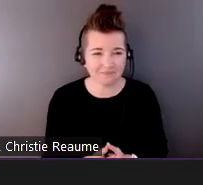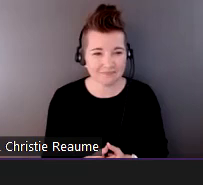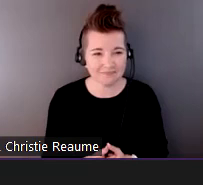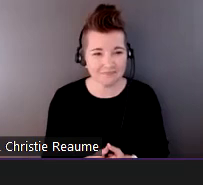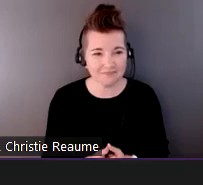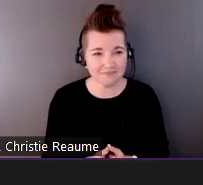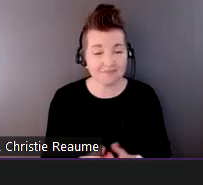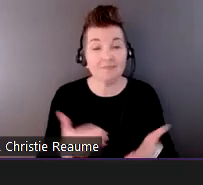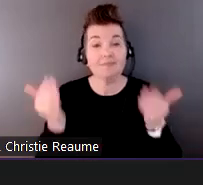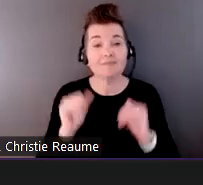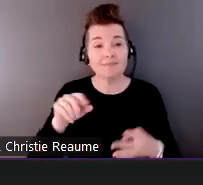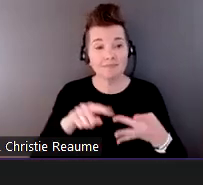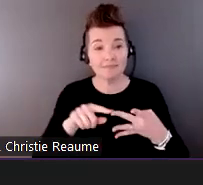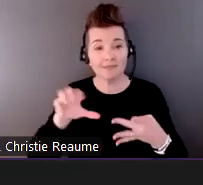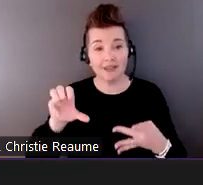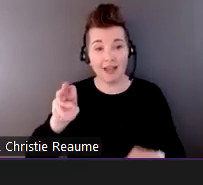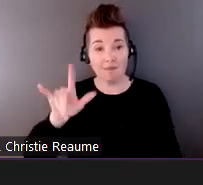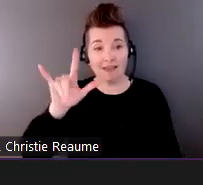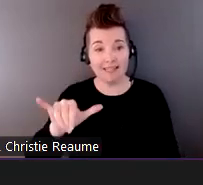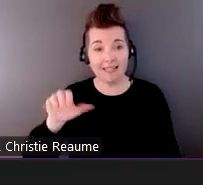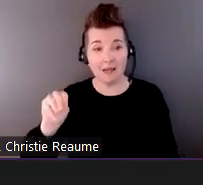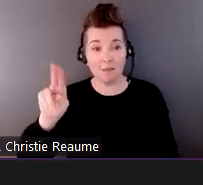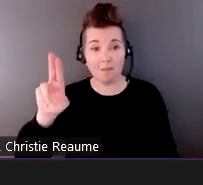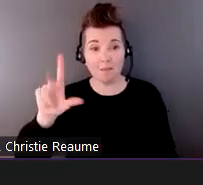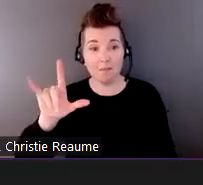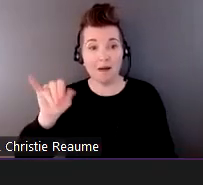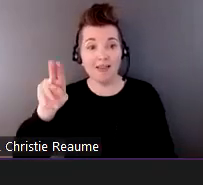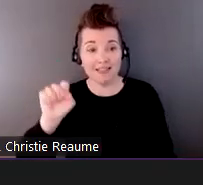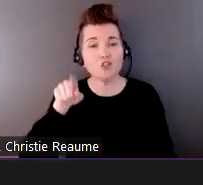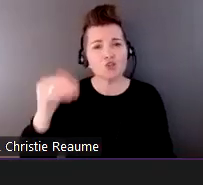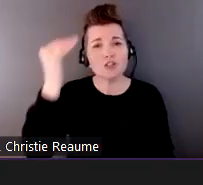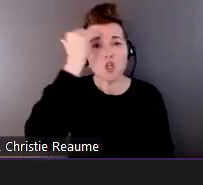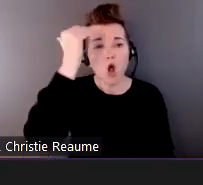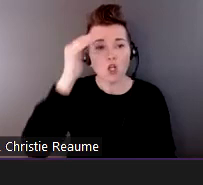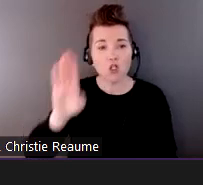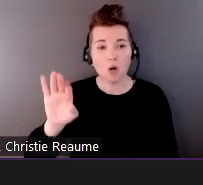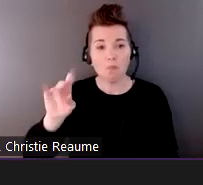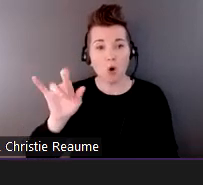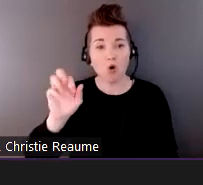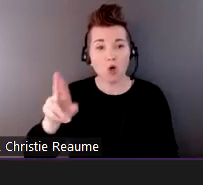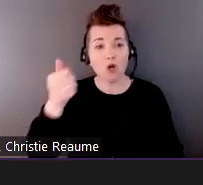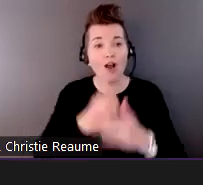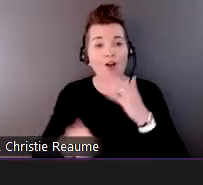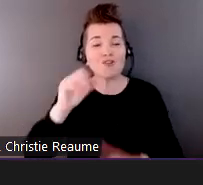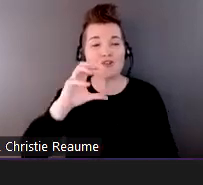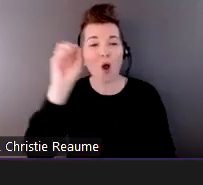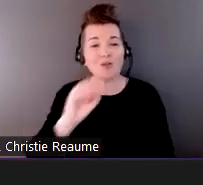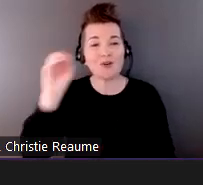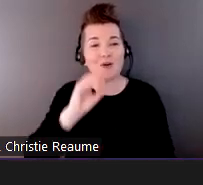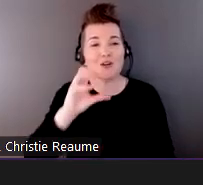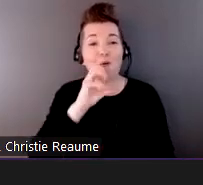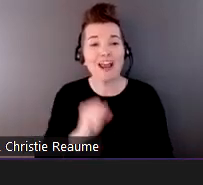next we have Emily Mullins and who is a knowledge broker with the Ontario age friendly communities